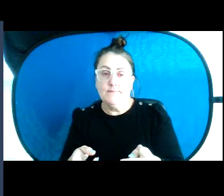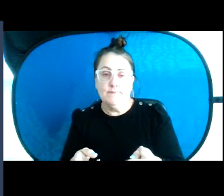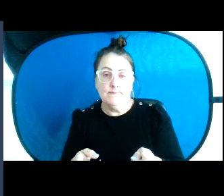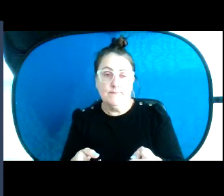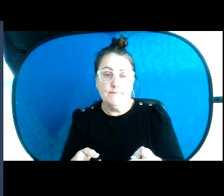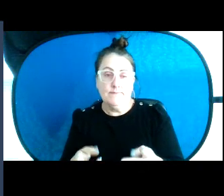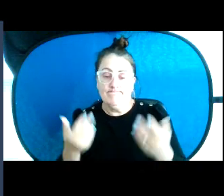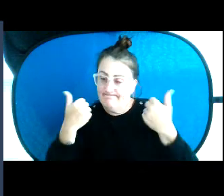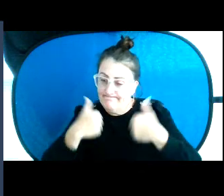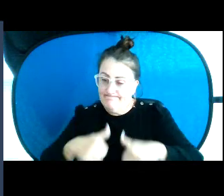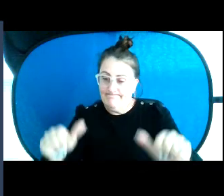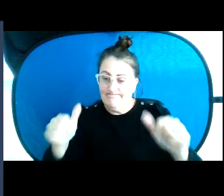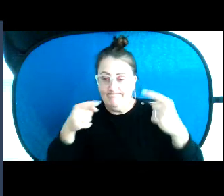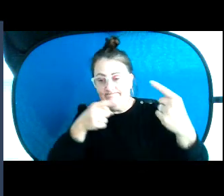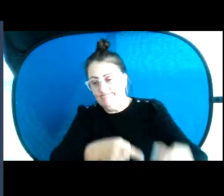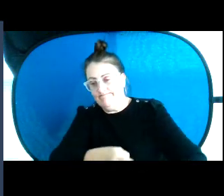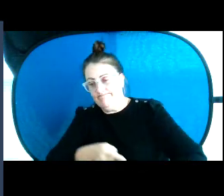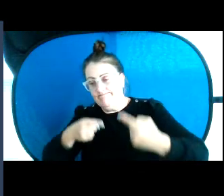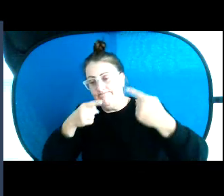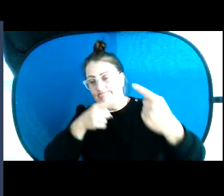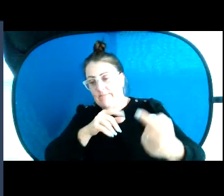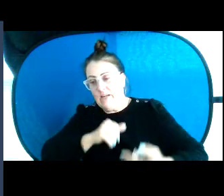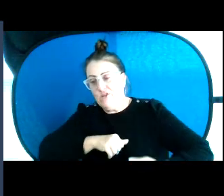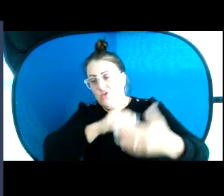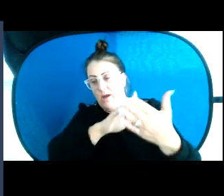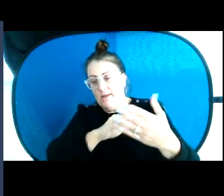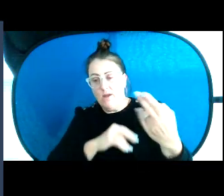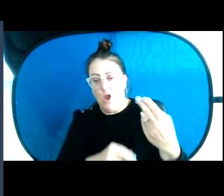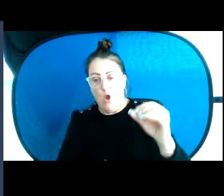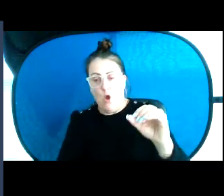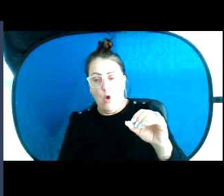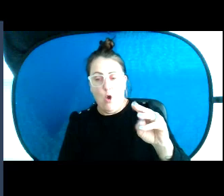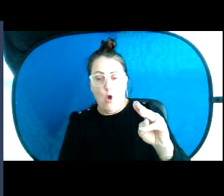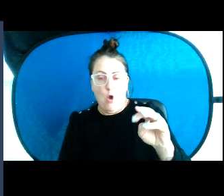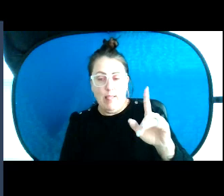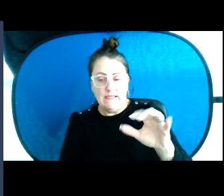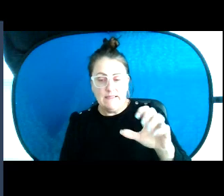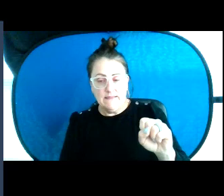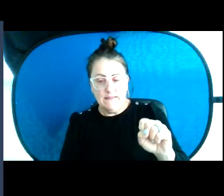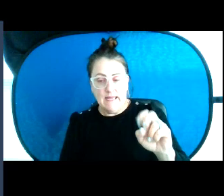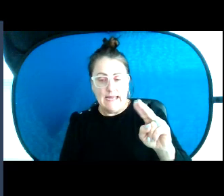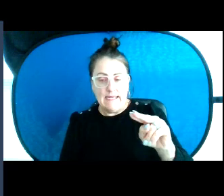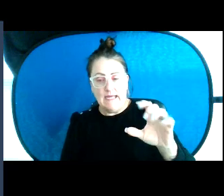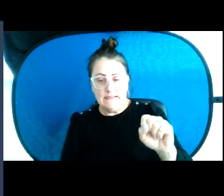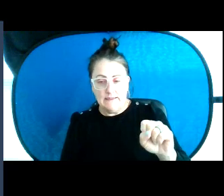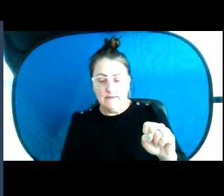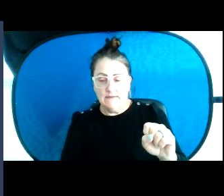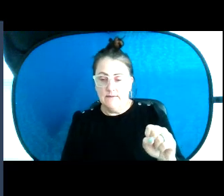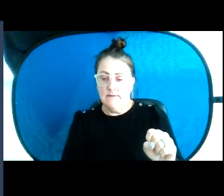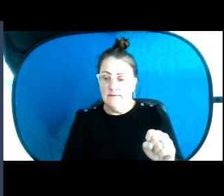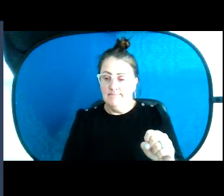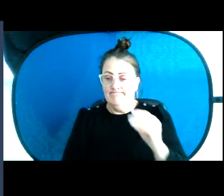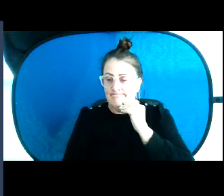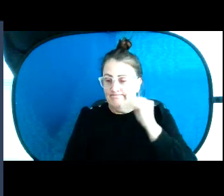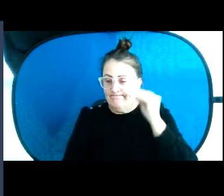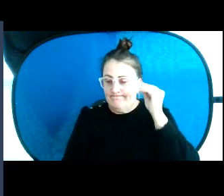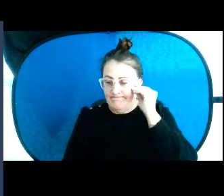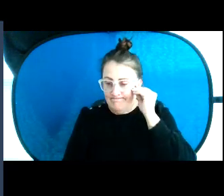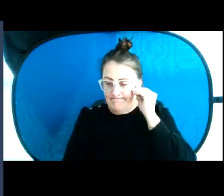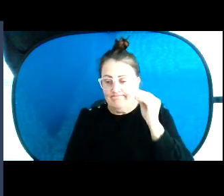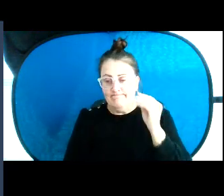are trying to really address this, and inevitably, we have to work